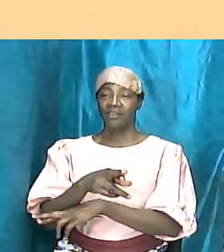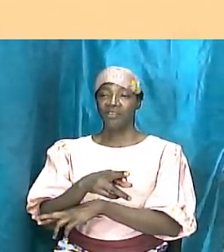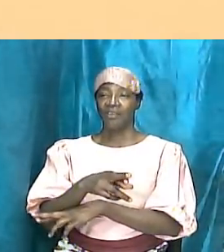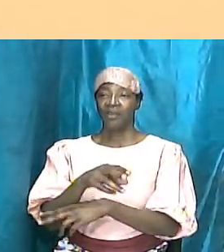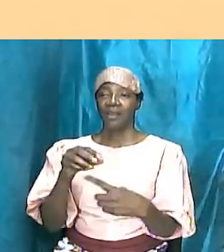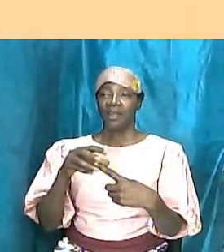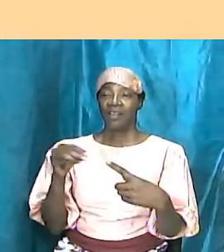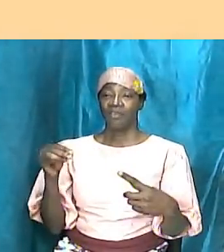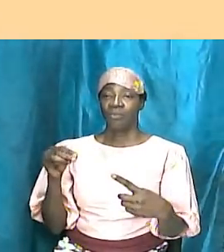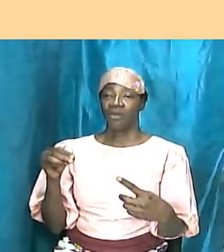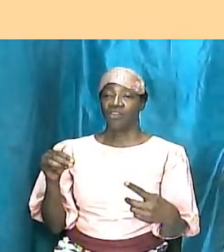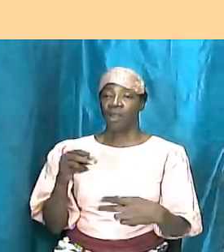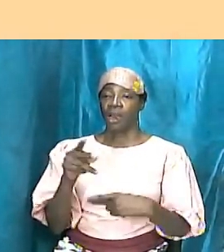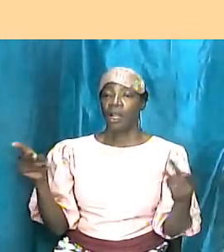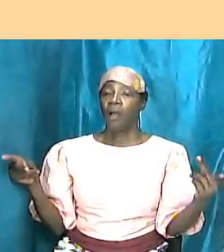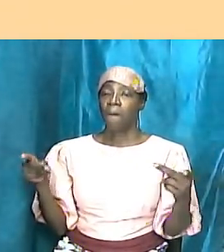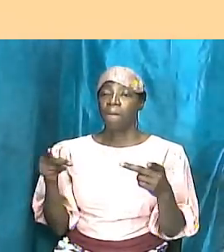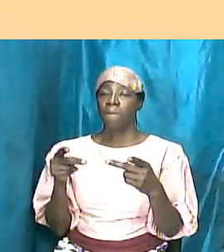part of the journey,